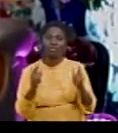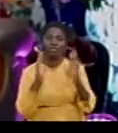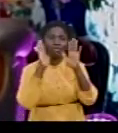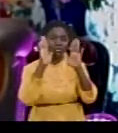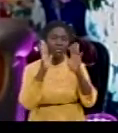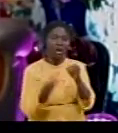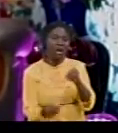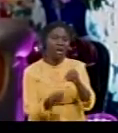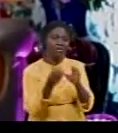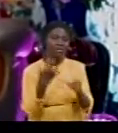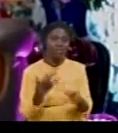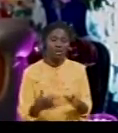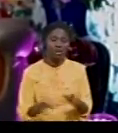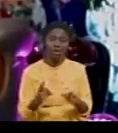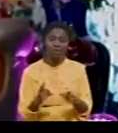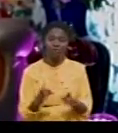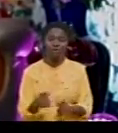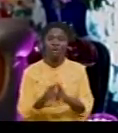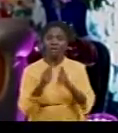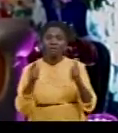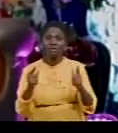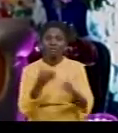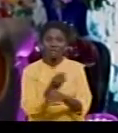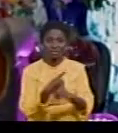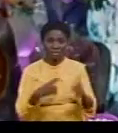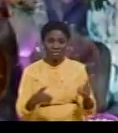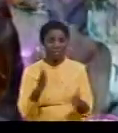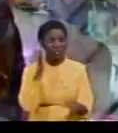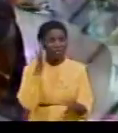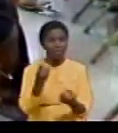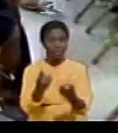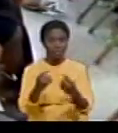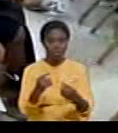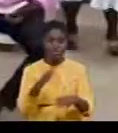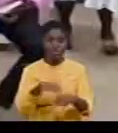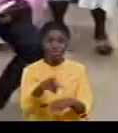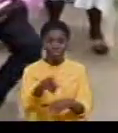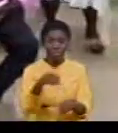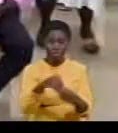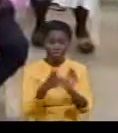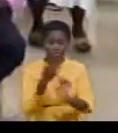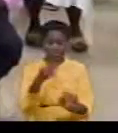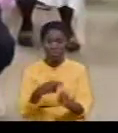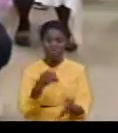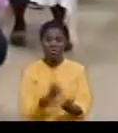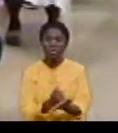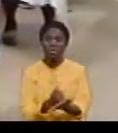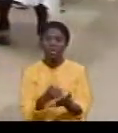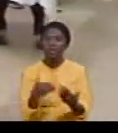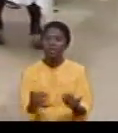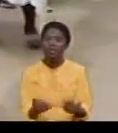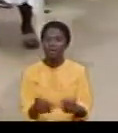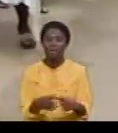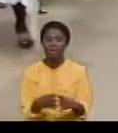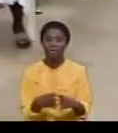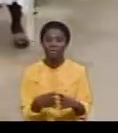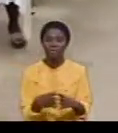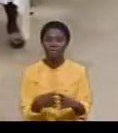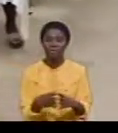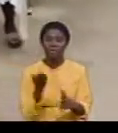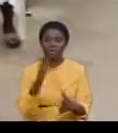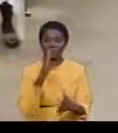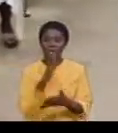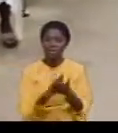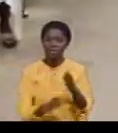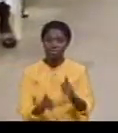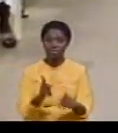addition of supernatural deliverance will come your way in Jesus' name. Now, there are some people